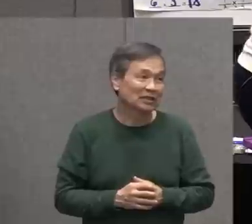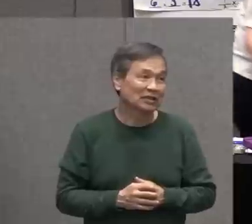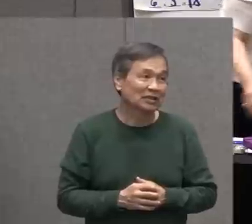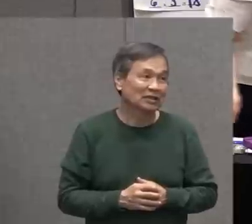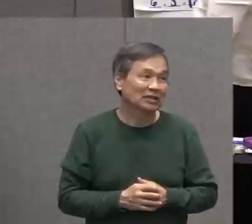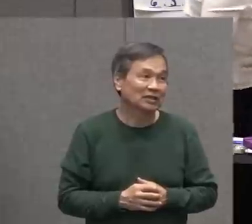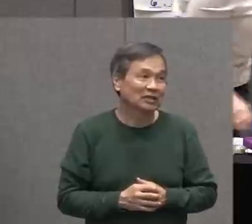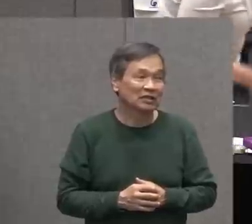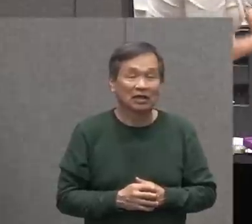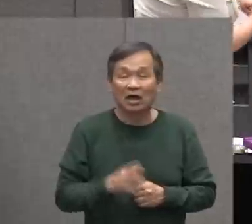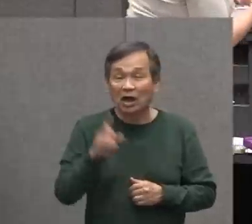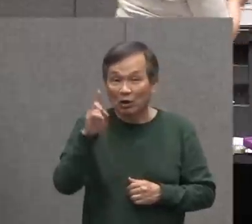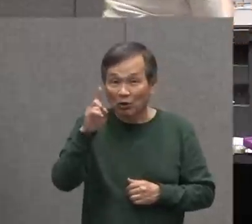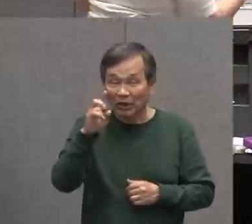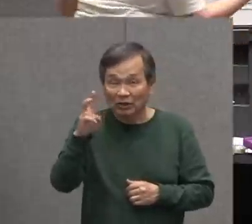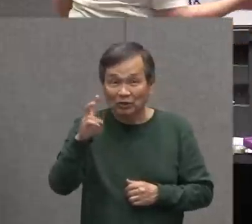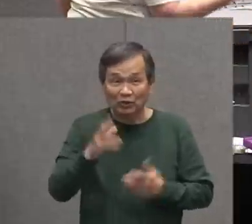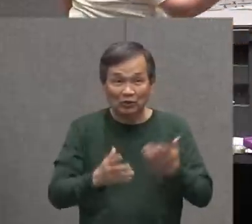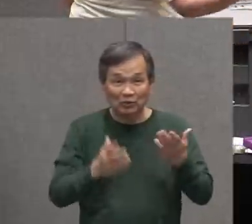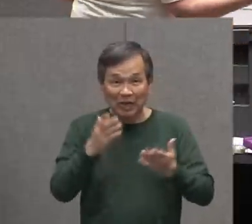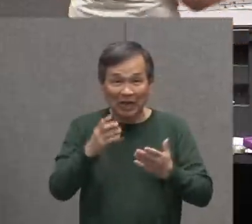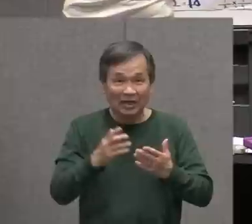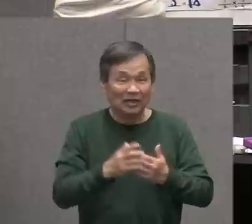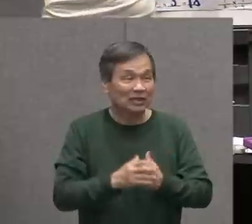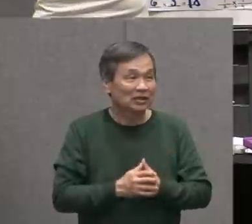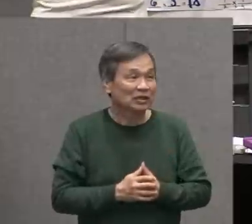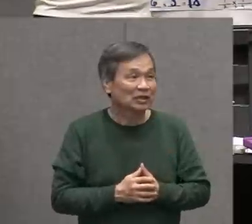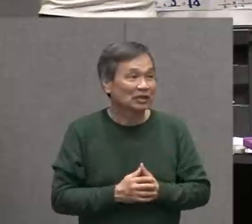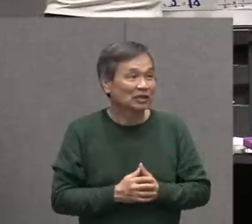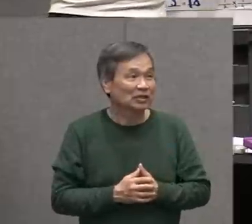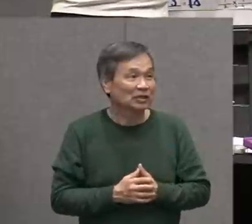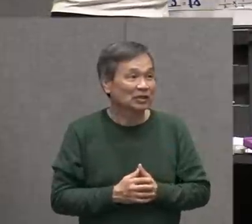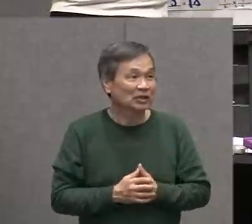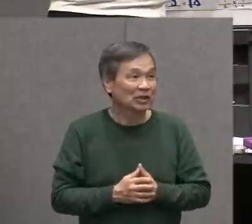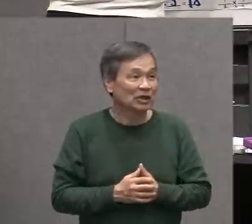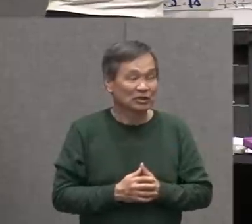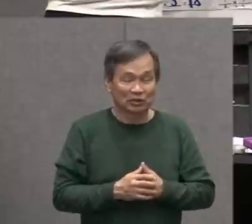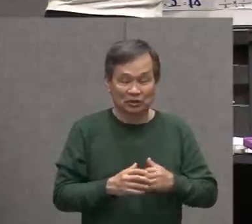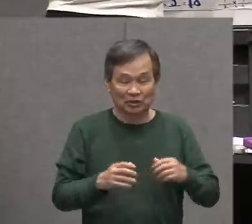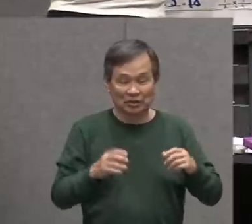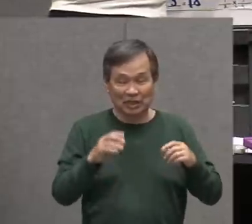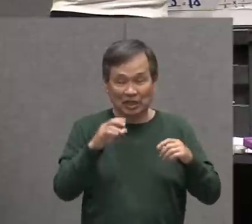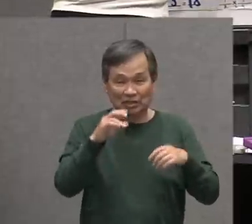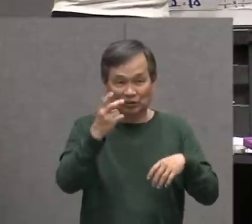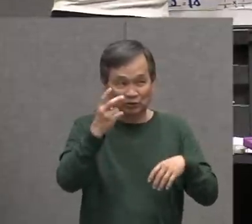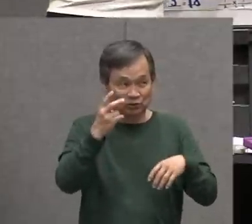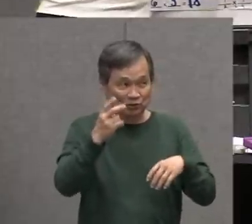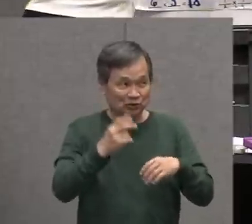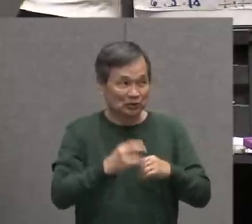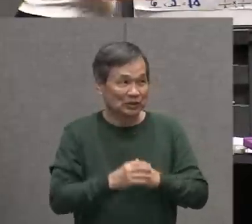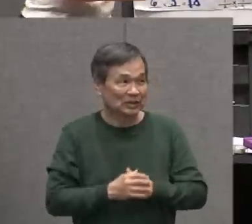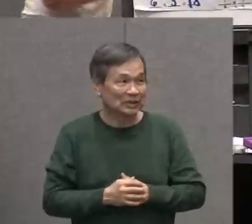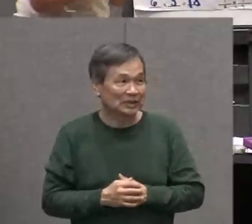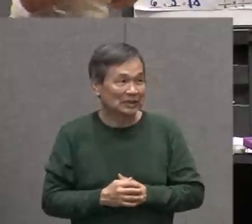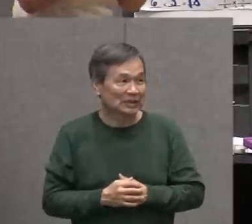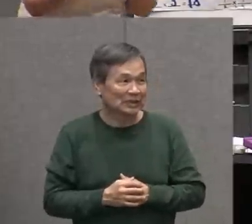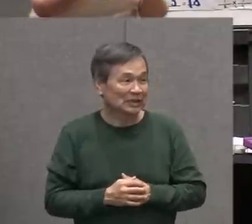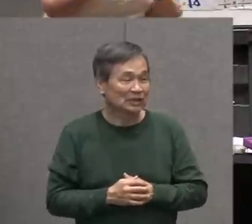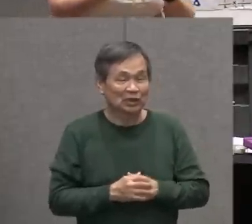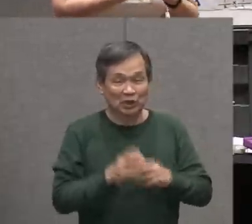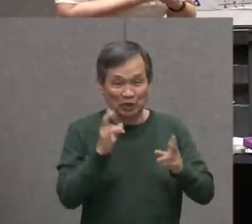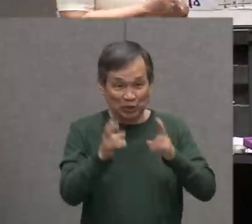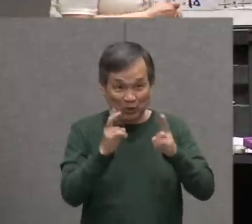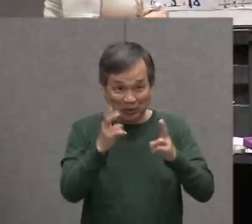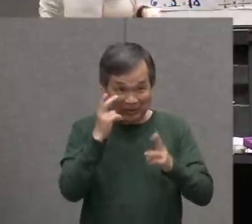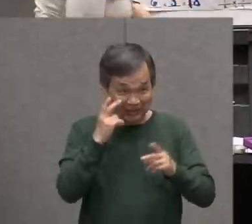I got a 1 and a 2. Hey, I might be able to make it. 1 row of 2 would be 2. Let's see if